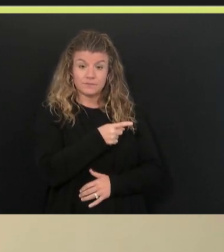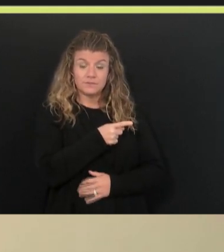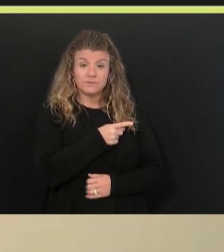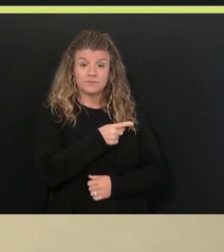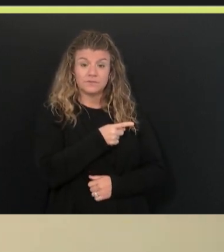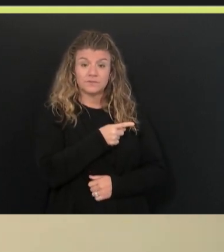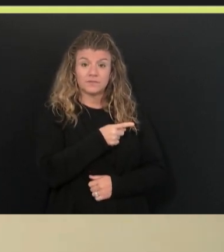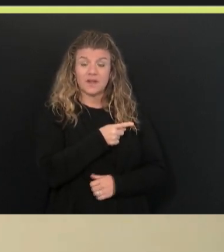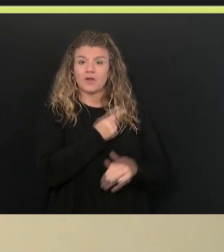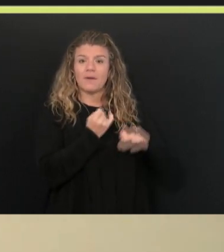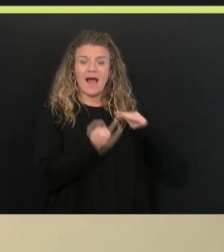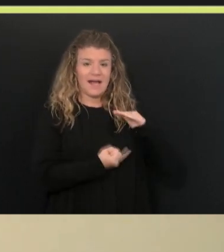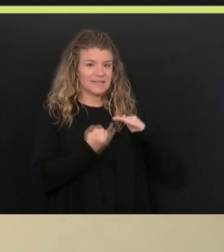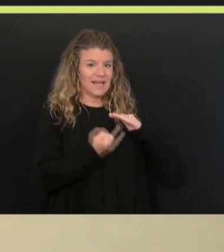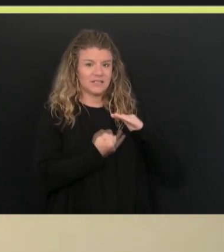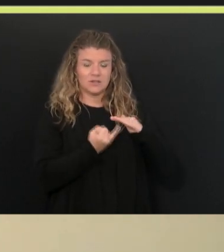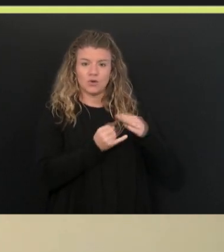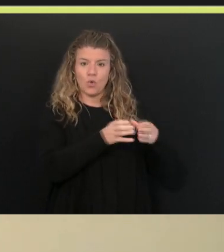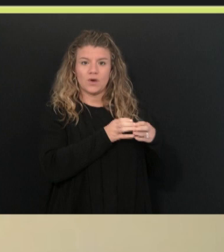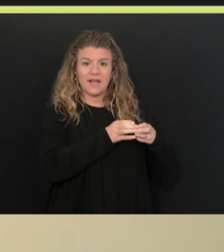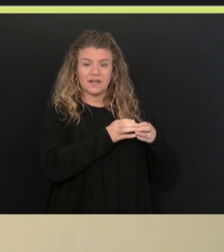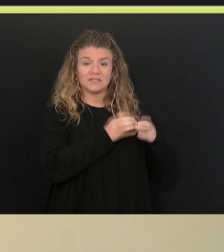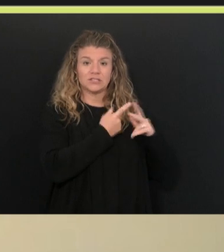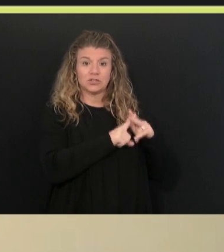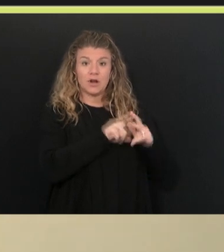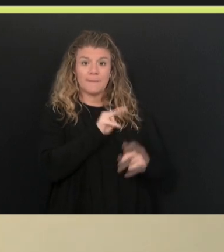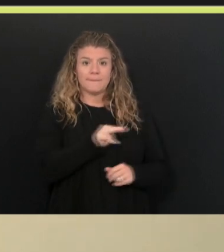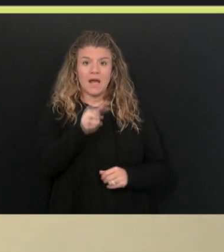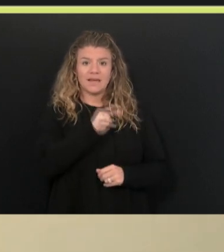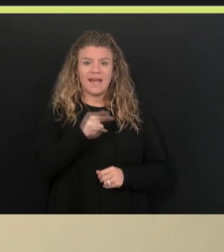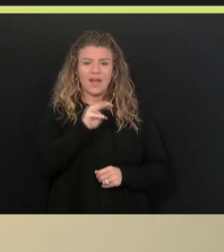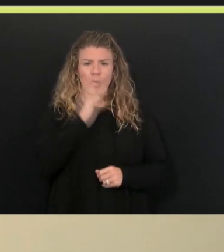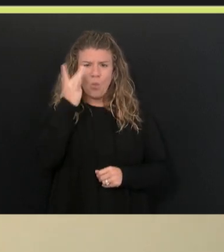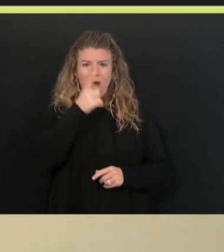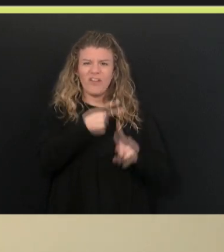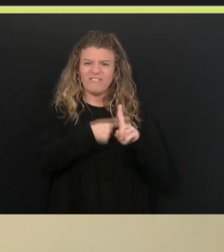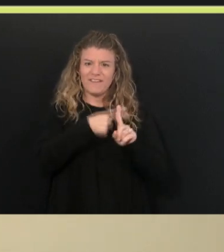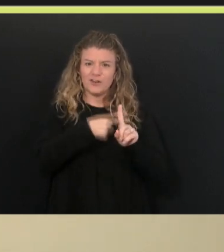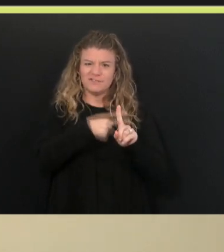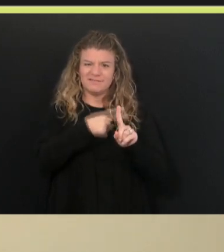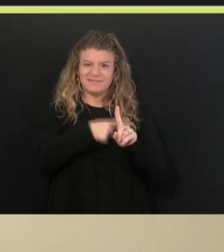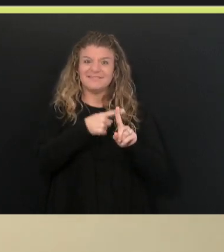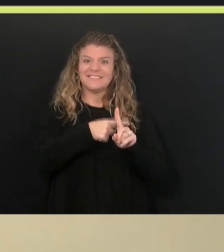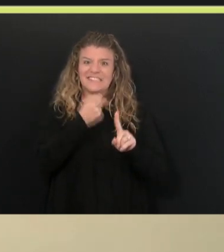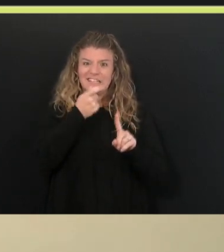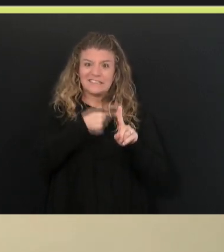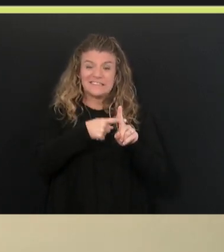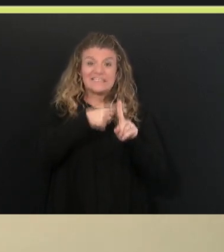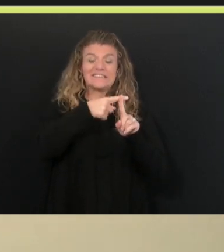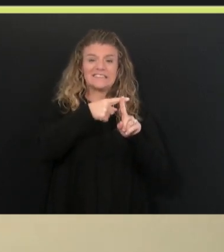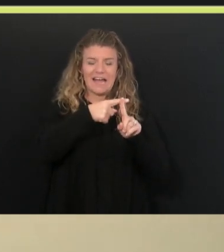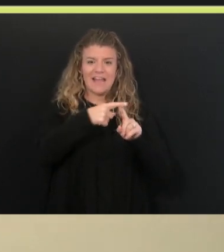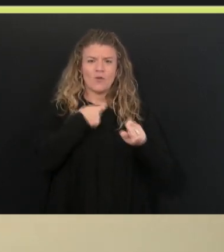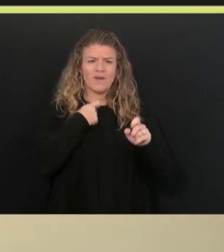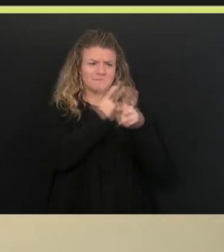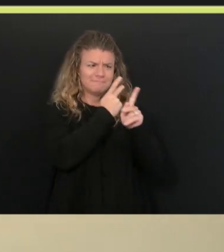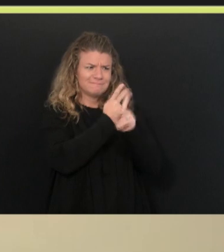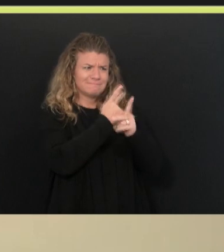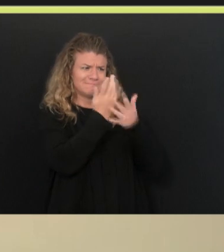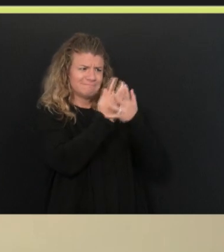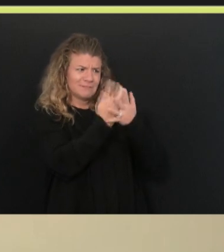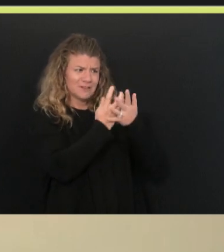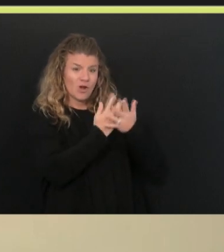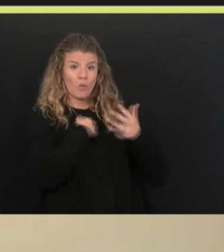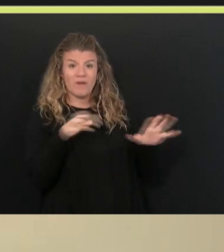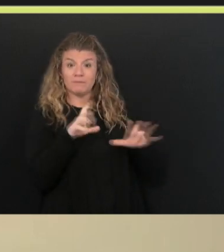have been isolated, quarantined on Monday due to low-grade fevers, and were caught through our process of medical screening that